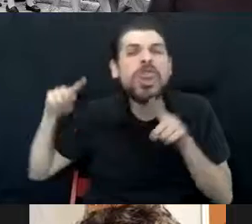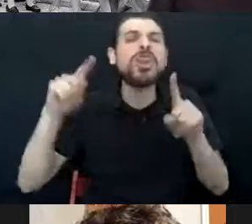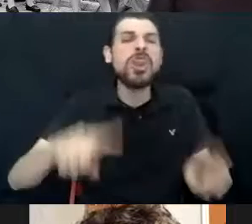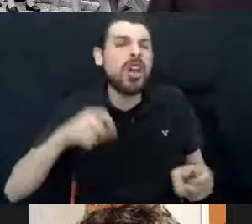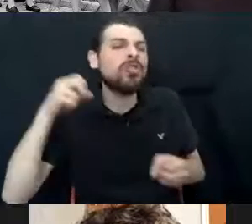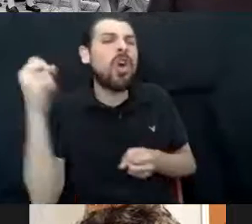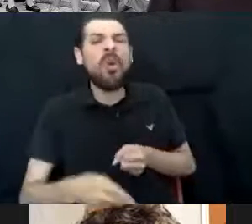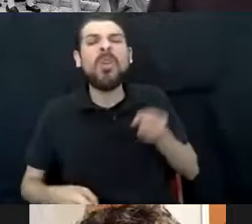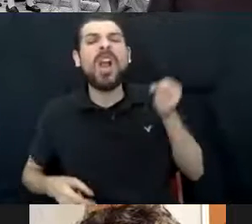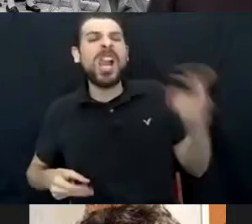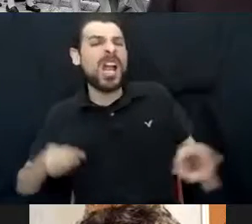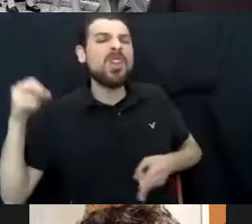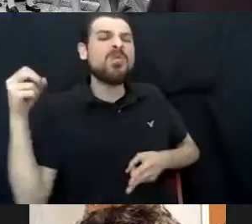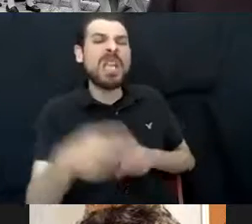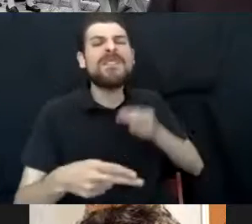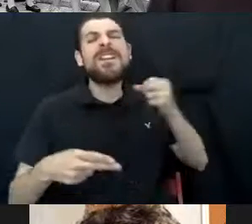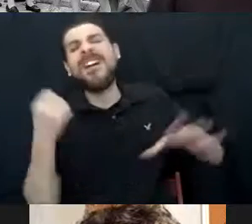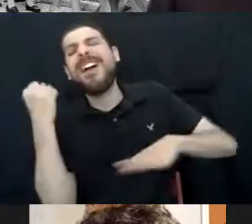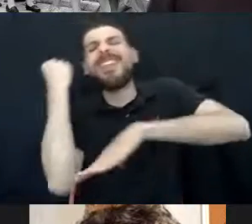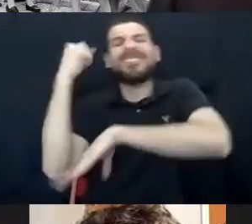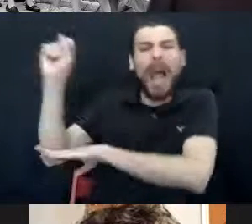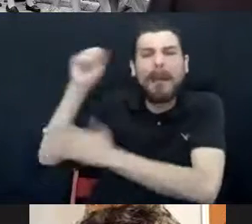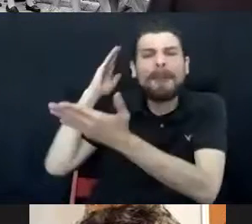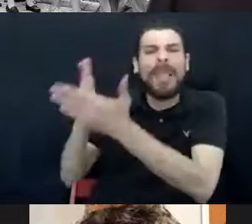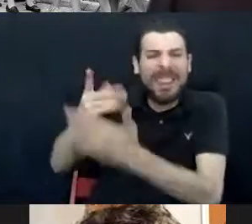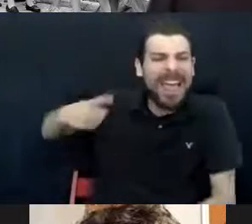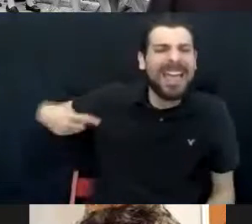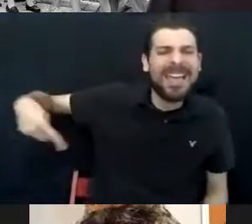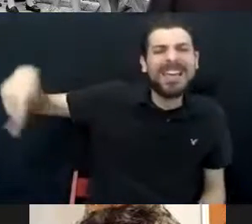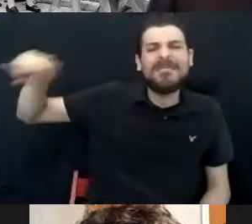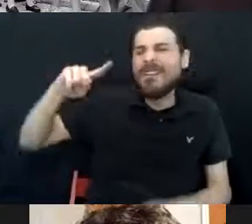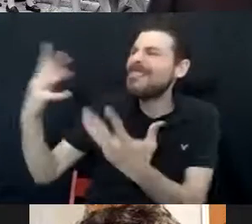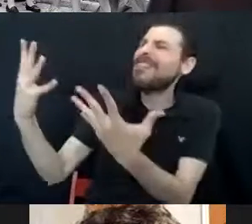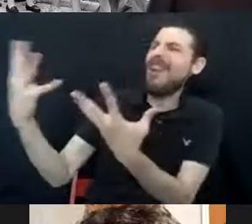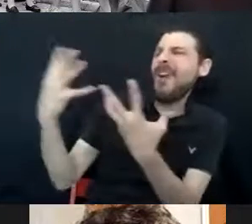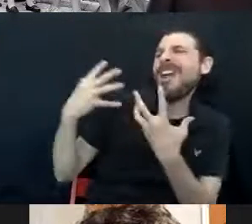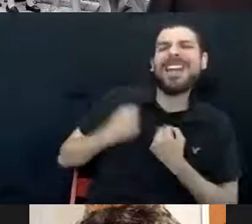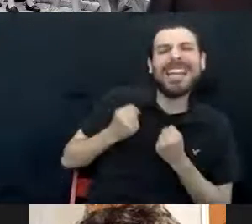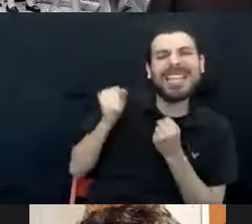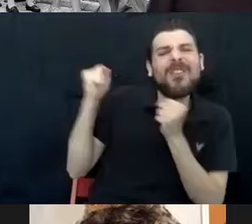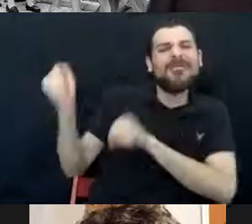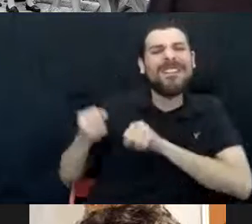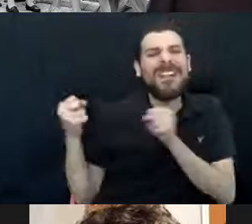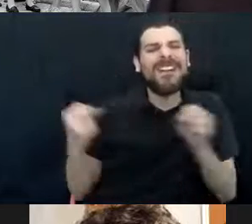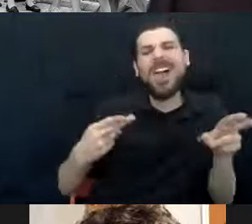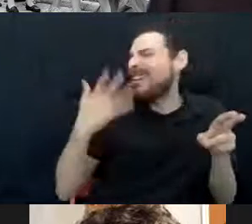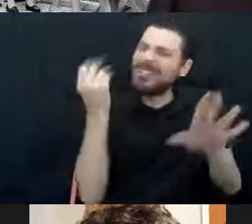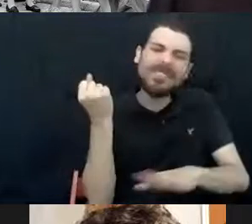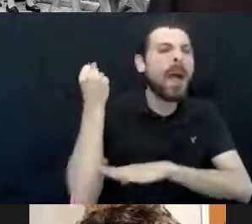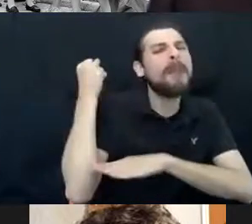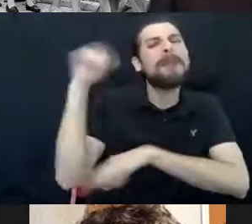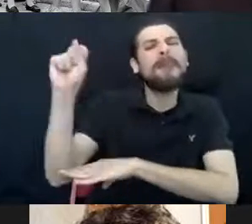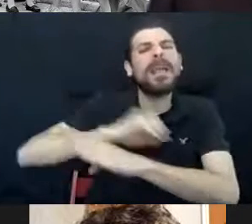from going in the river. We can stop them from going in the river, gonna